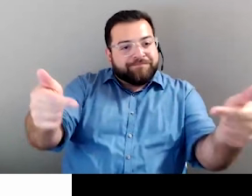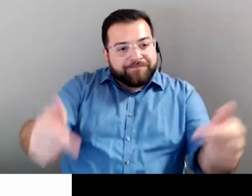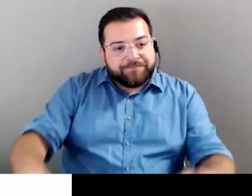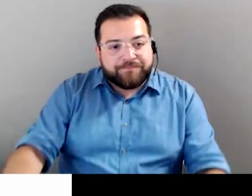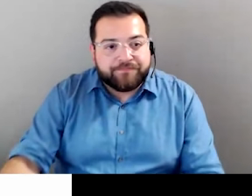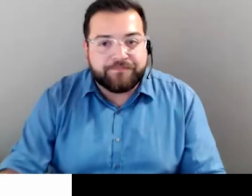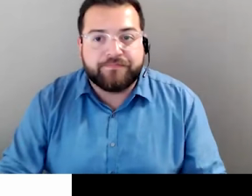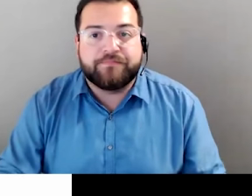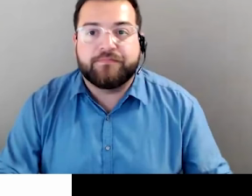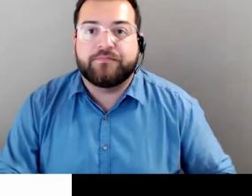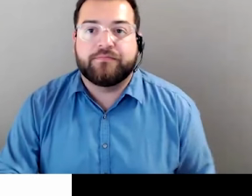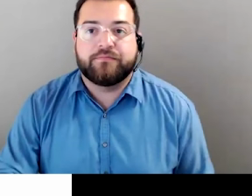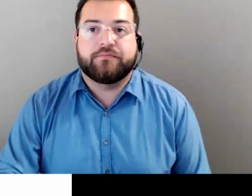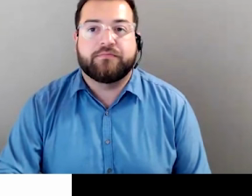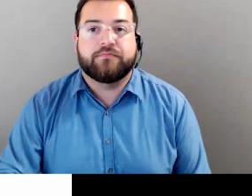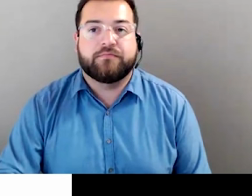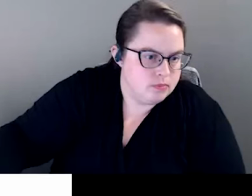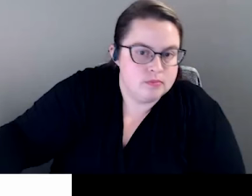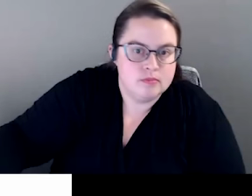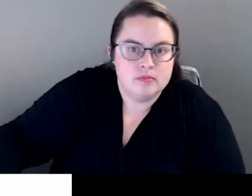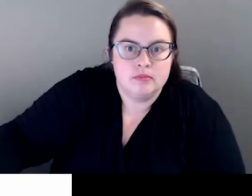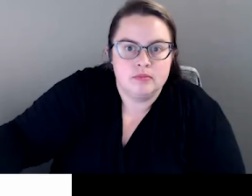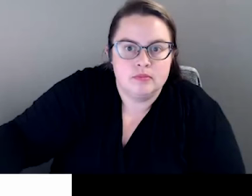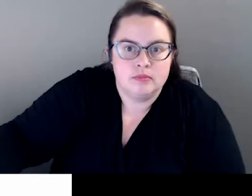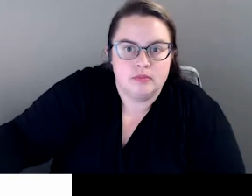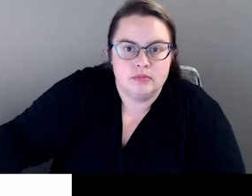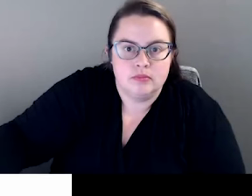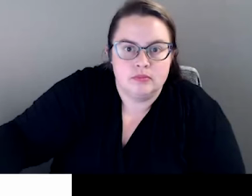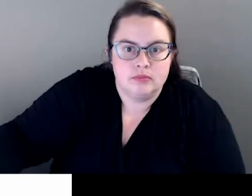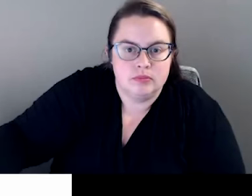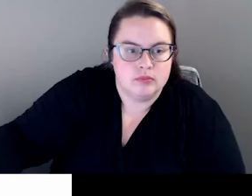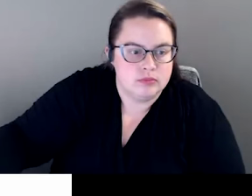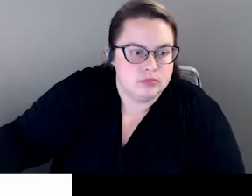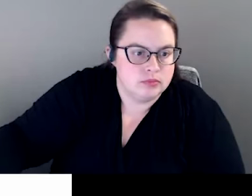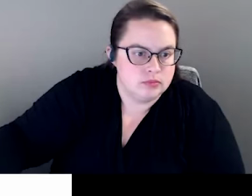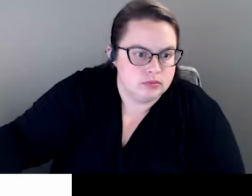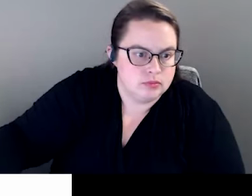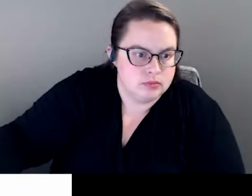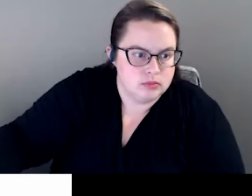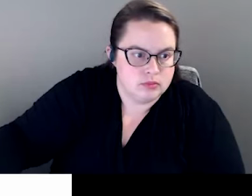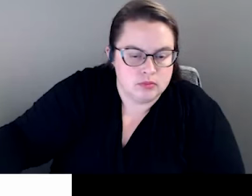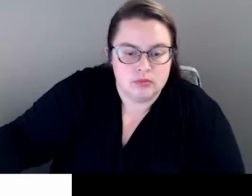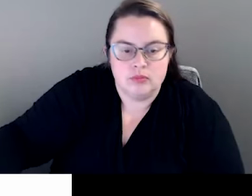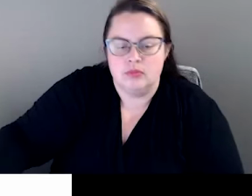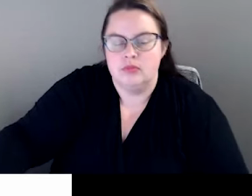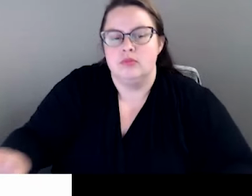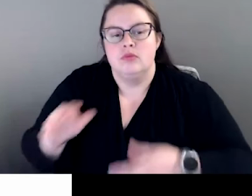So the college's obligations under Title IX. So the college has an obligation to take